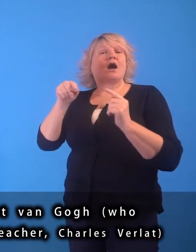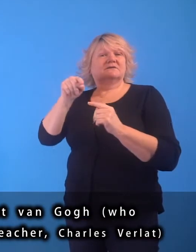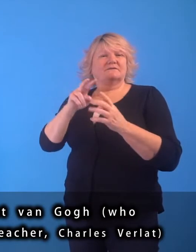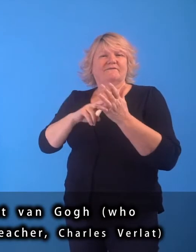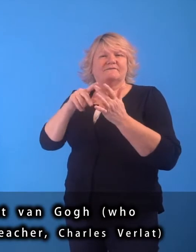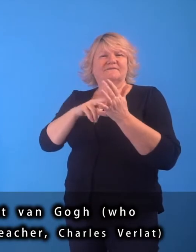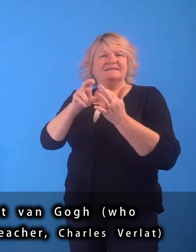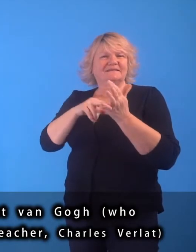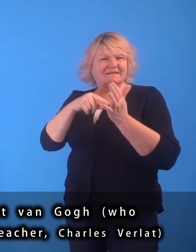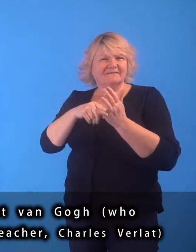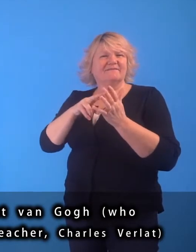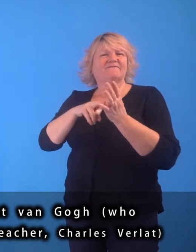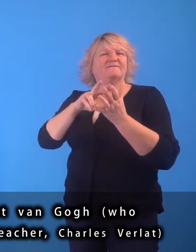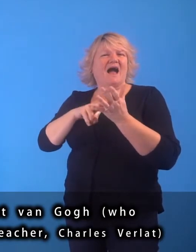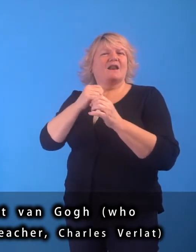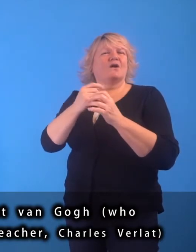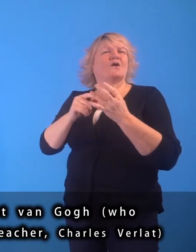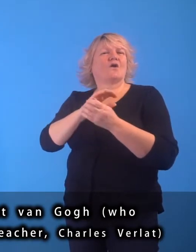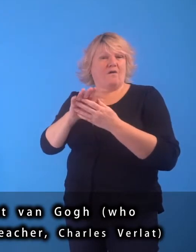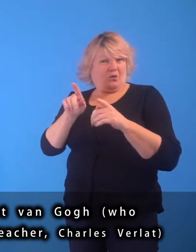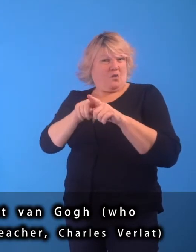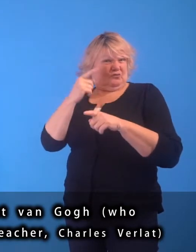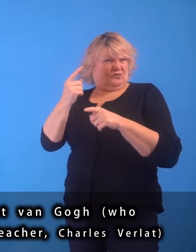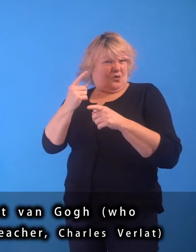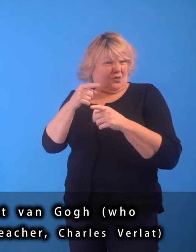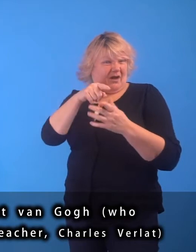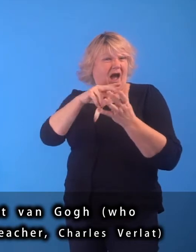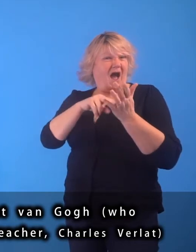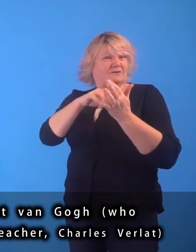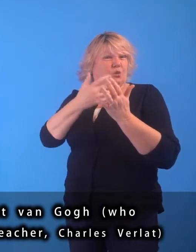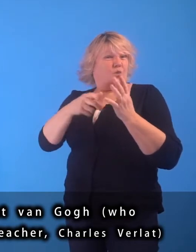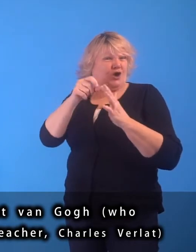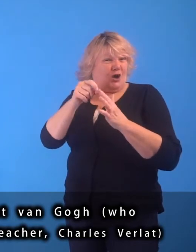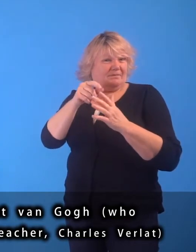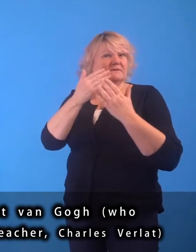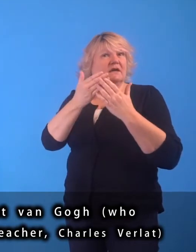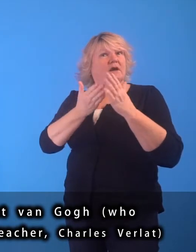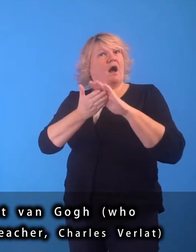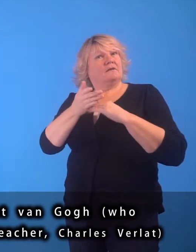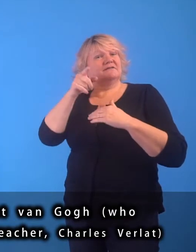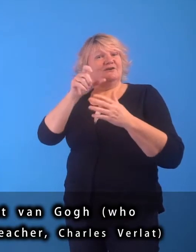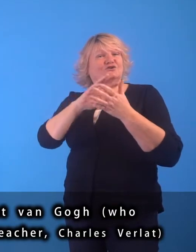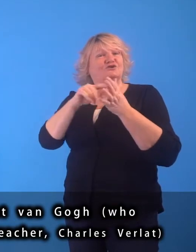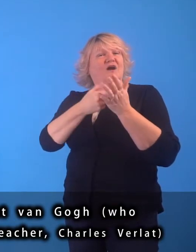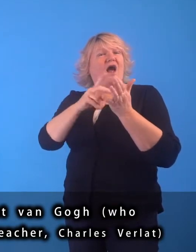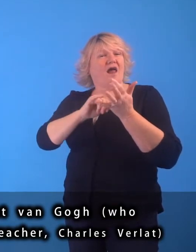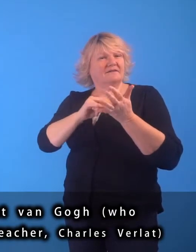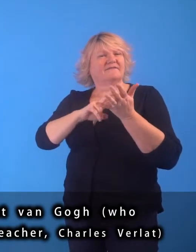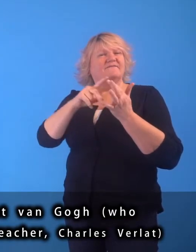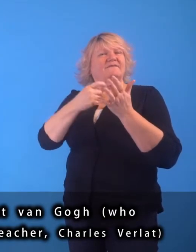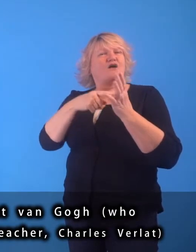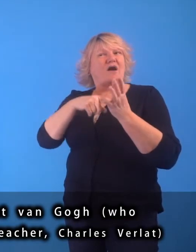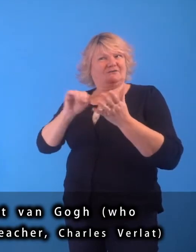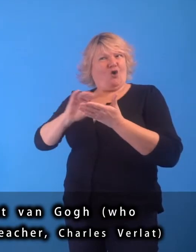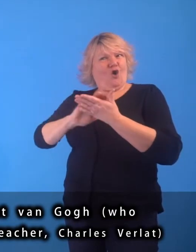Western artists, such as Vincent van Gogh, who studied in Antwerp with Hornel's teacher,